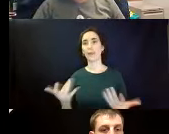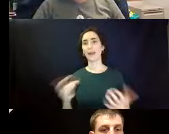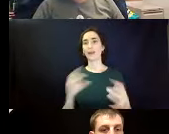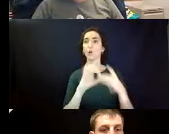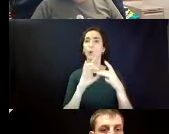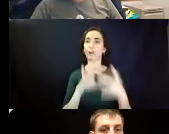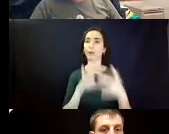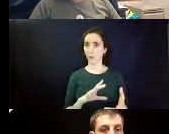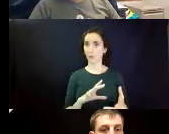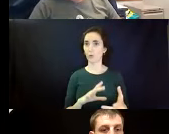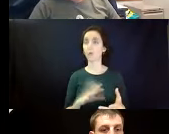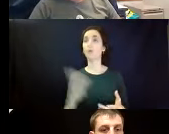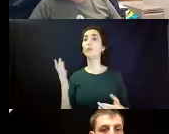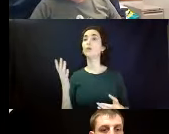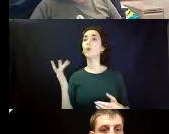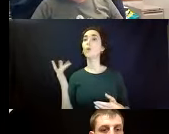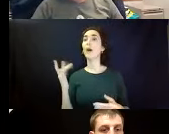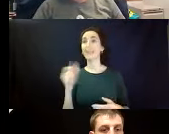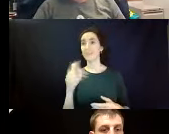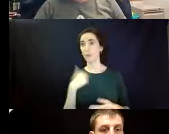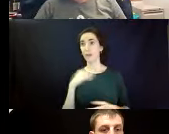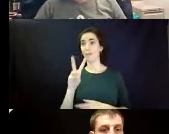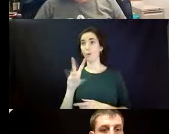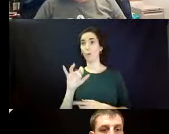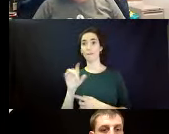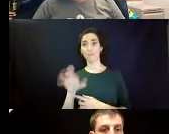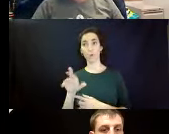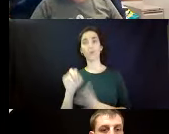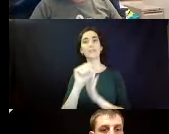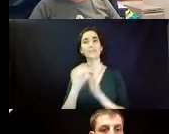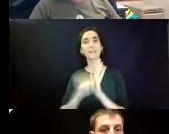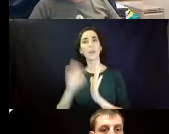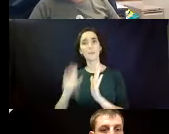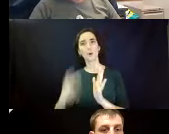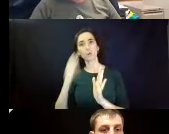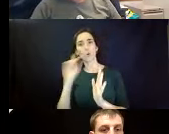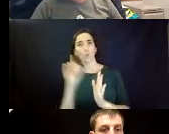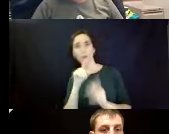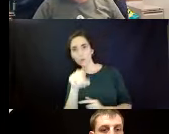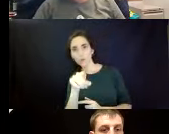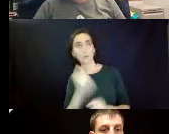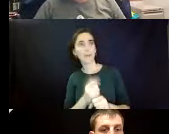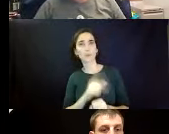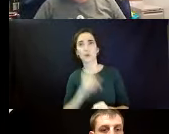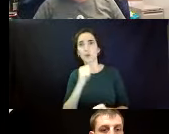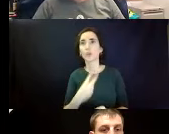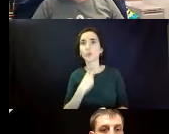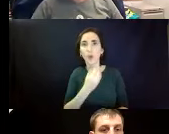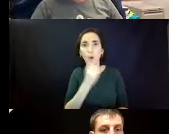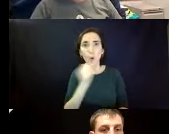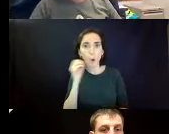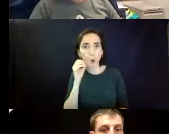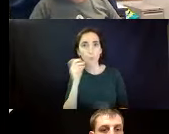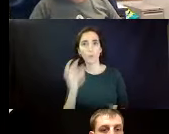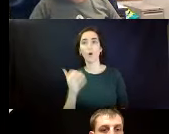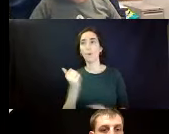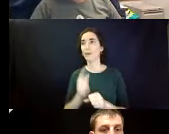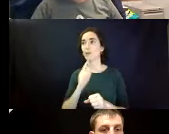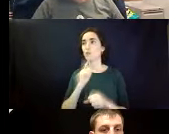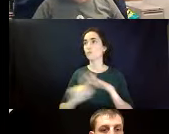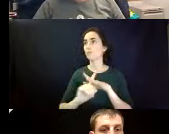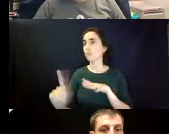if you have a waiver, the state has to track you, of course, like make sure you're not at home or make sure you are wherever